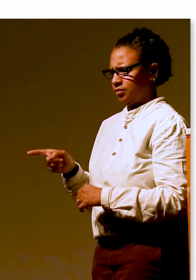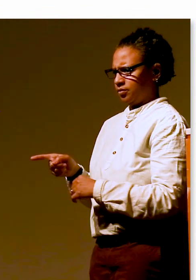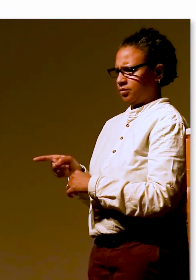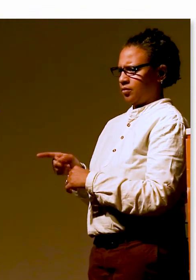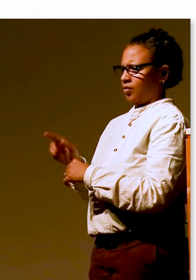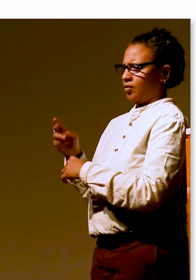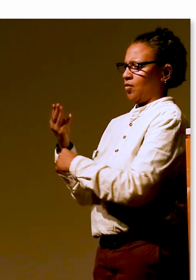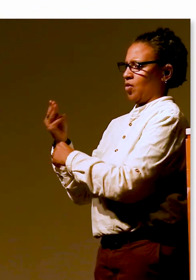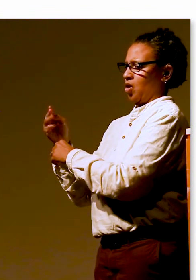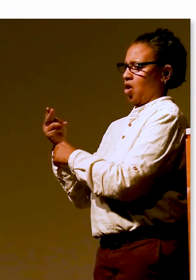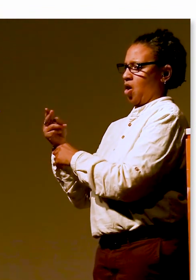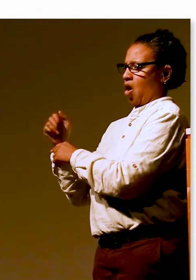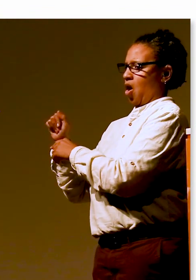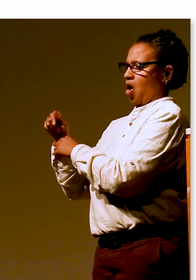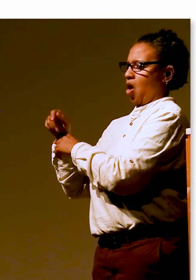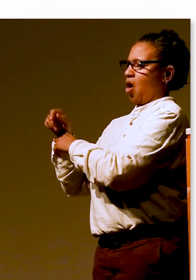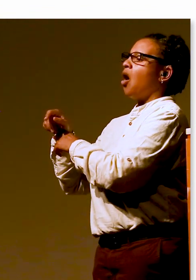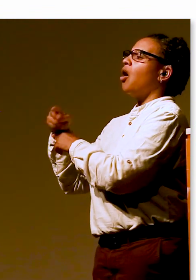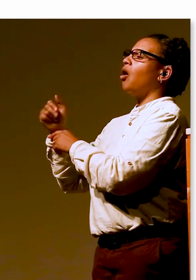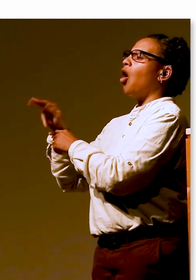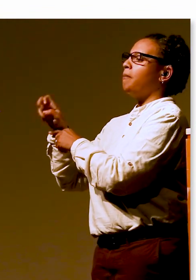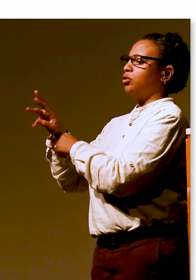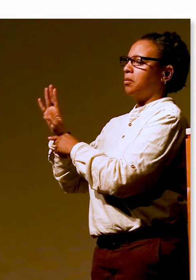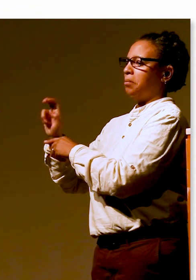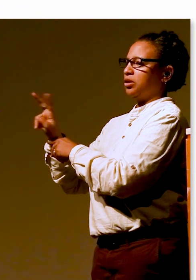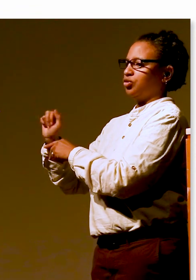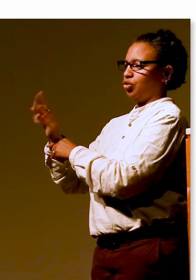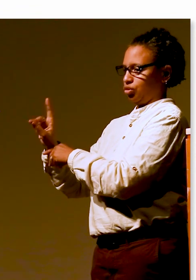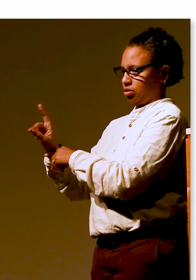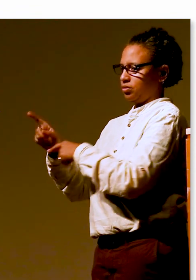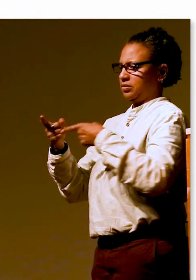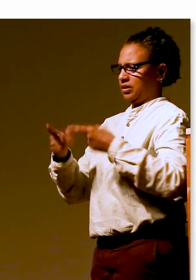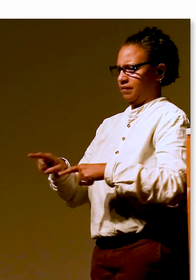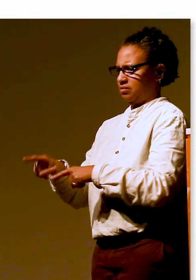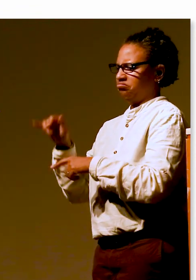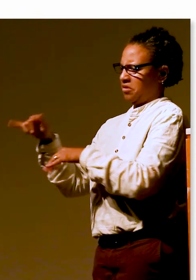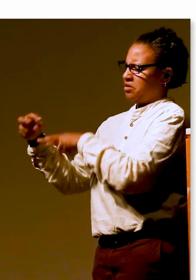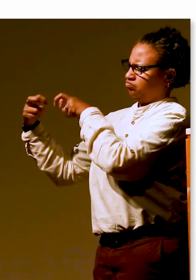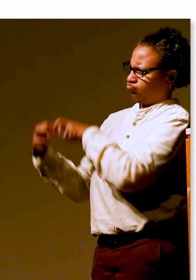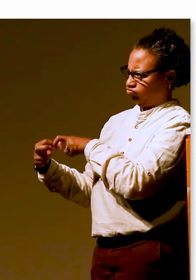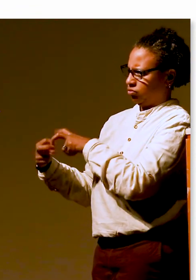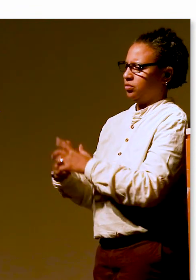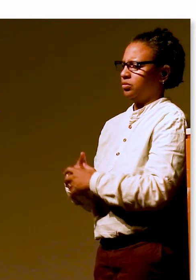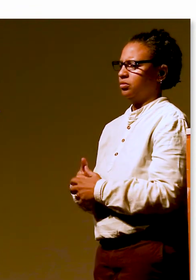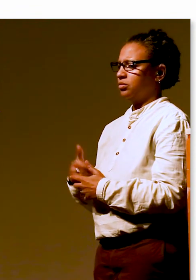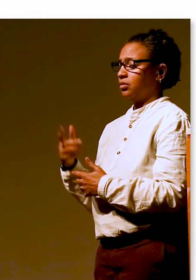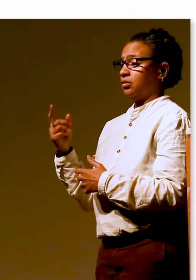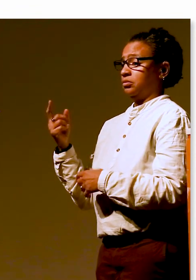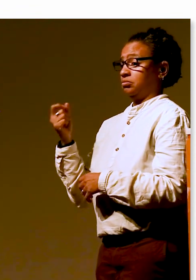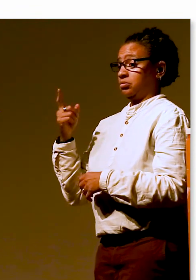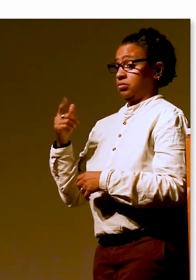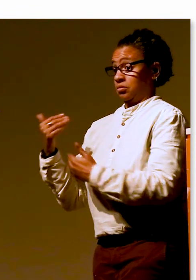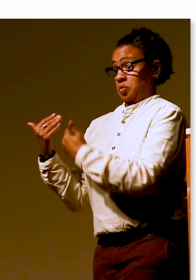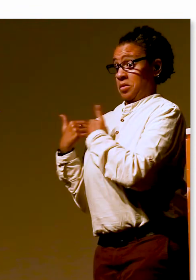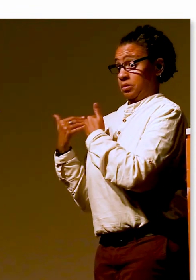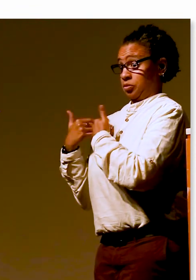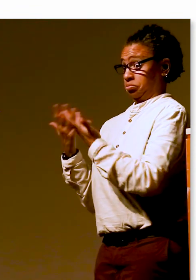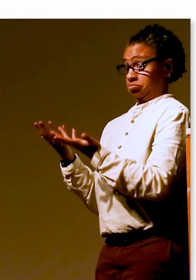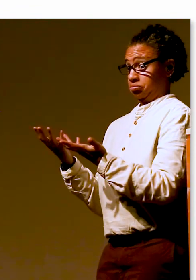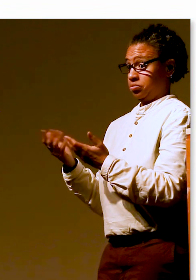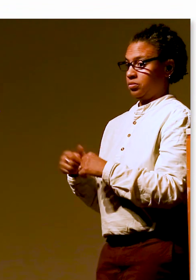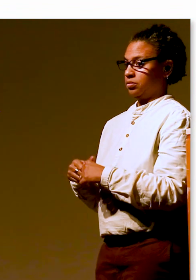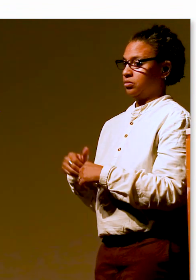wanted to drive home for people to think about was that we all have a role in making museums more accessible, which is a direct call, of